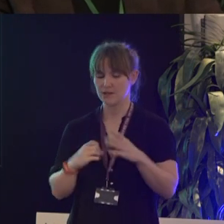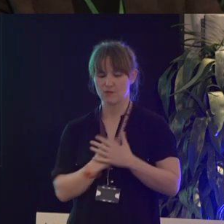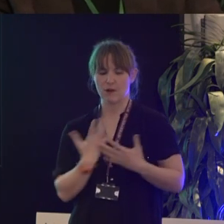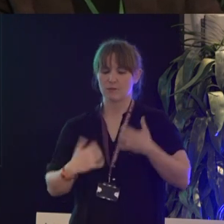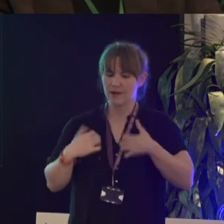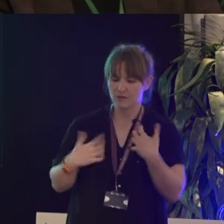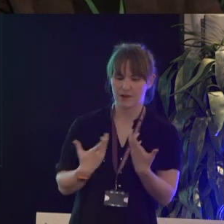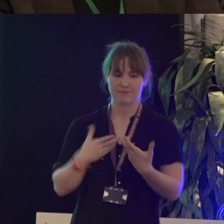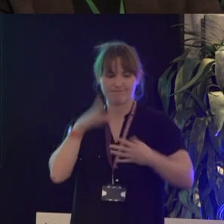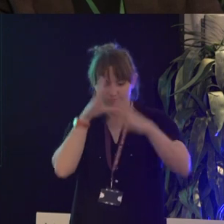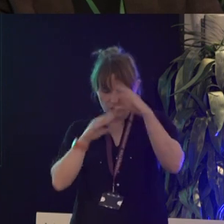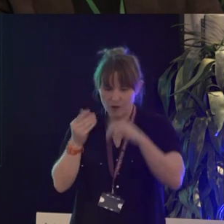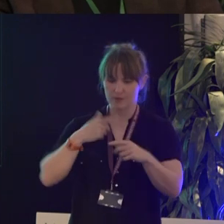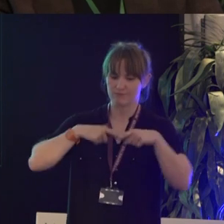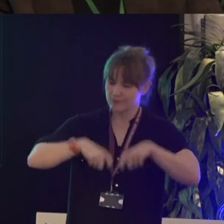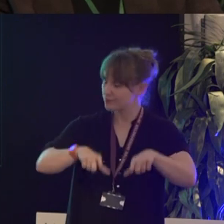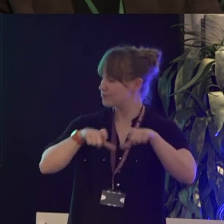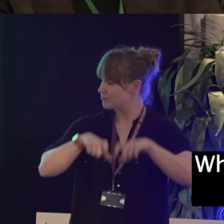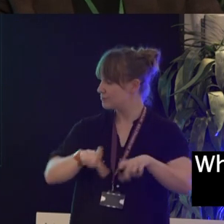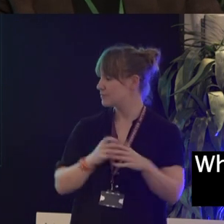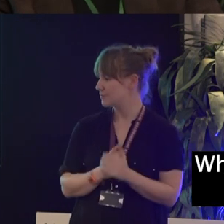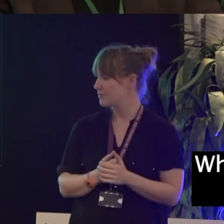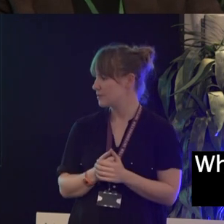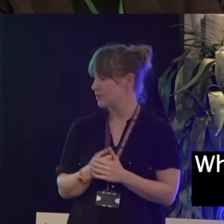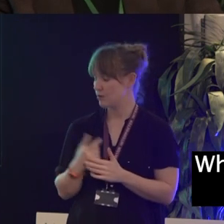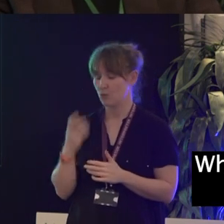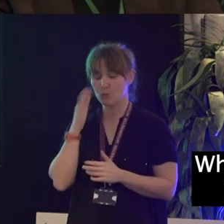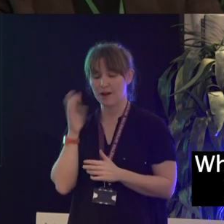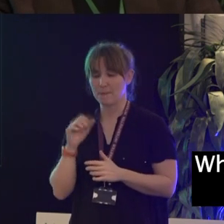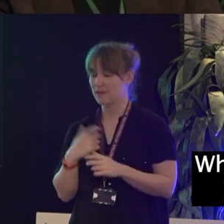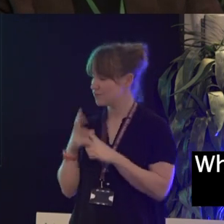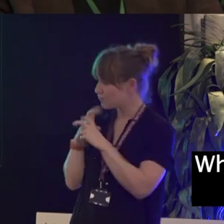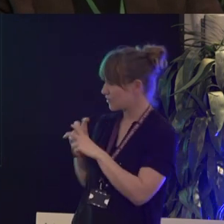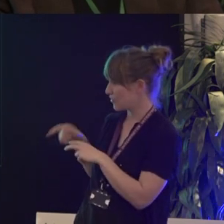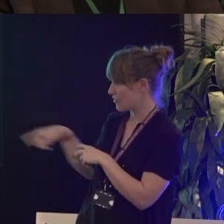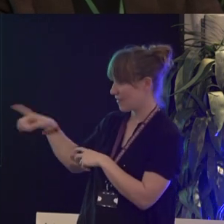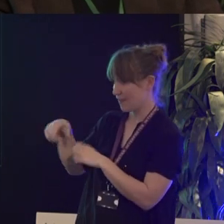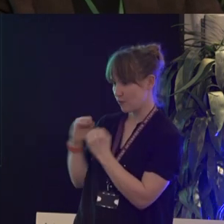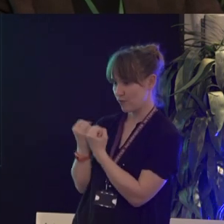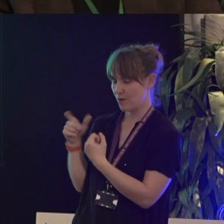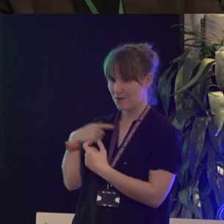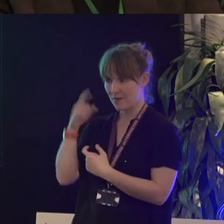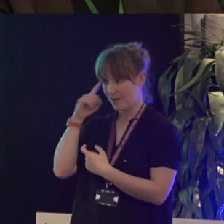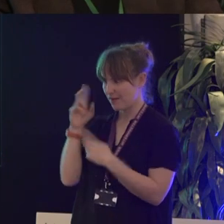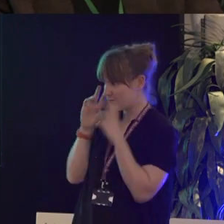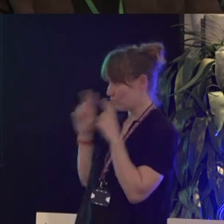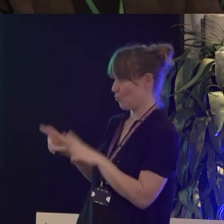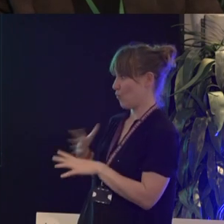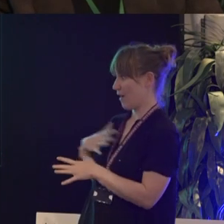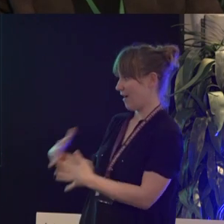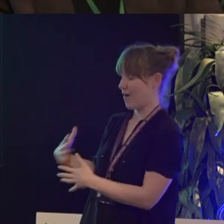keep learning more, actually. When I was researching you guys, I was just like, oh Lord, yeah, I'm out of my depth, so I'm gonna enjoy